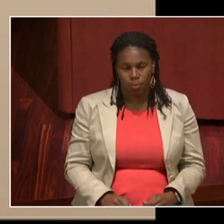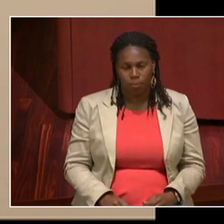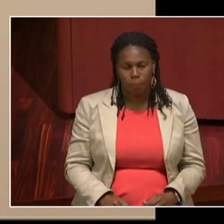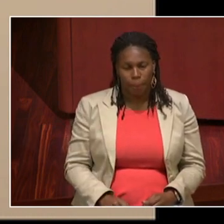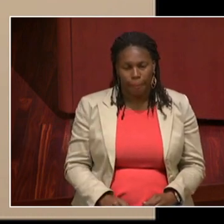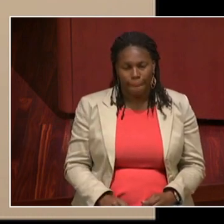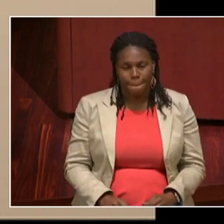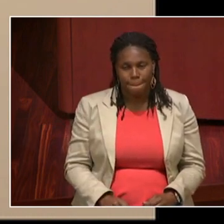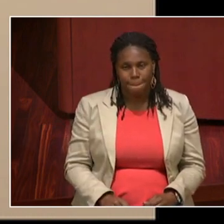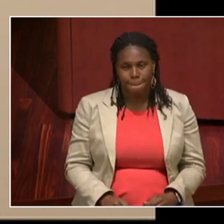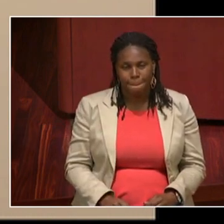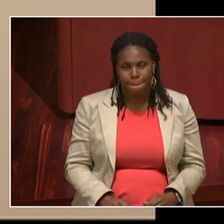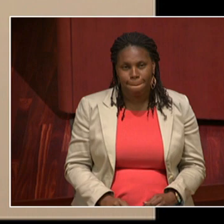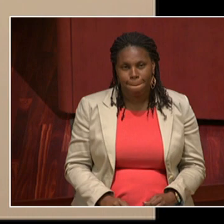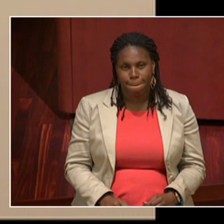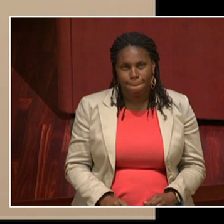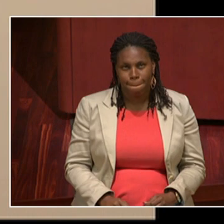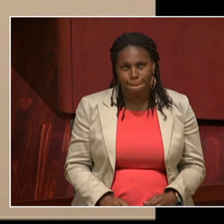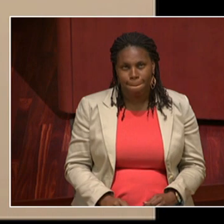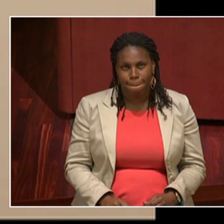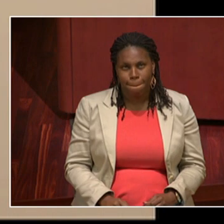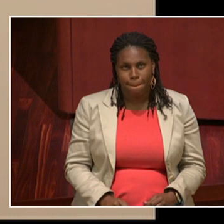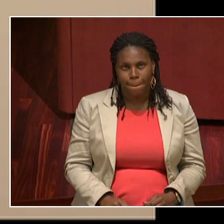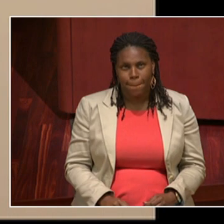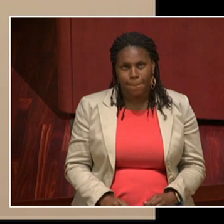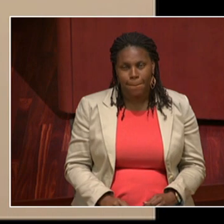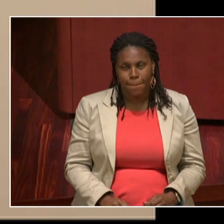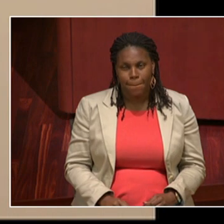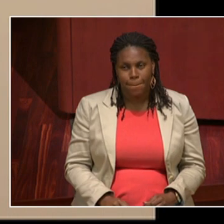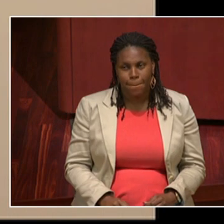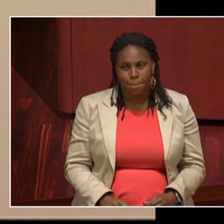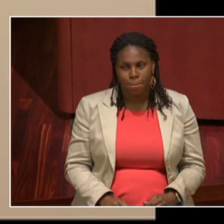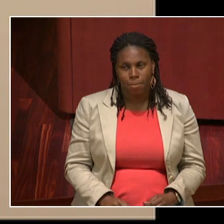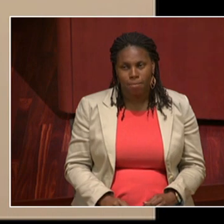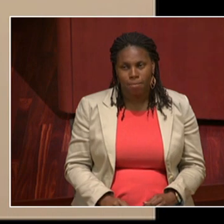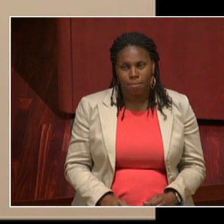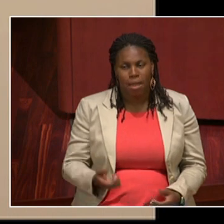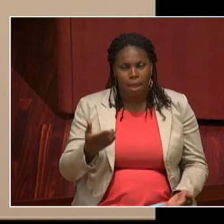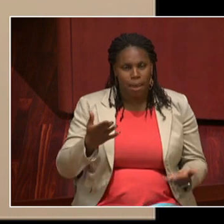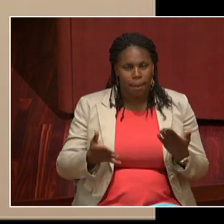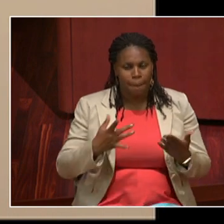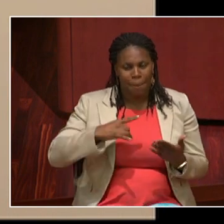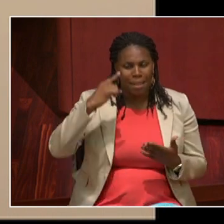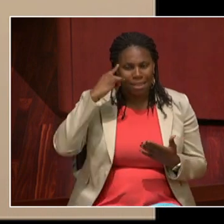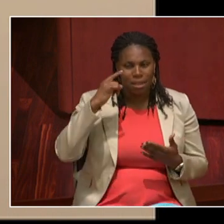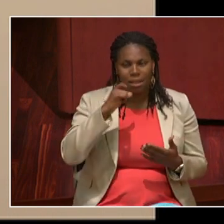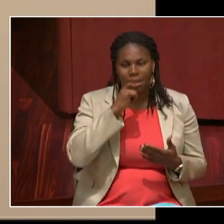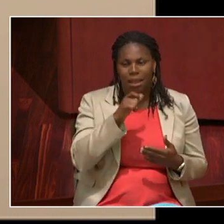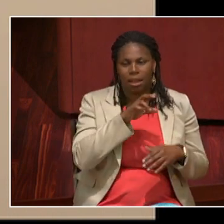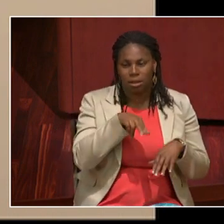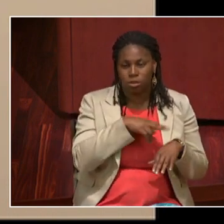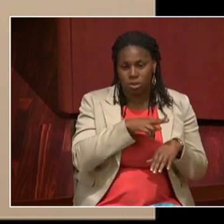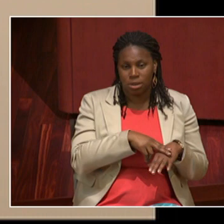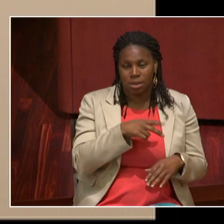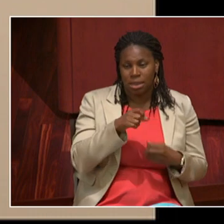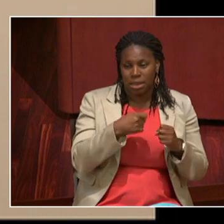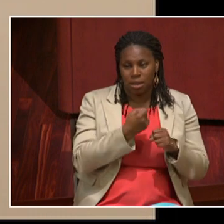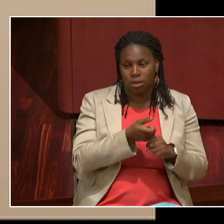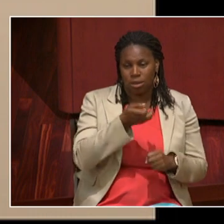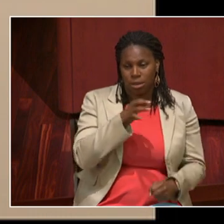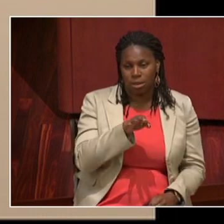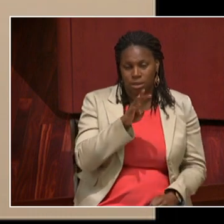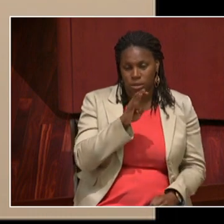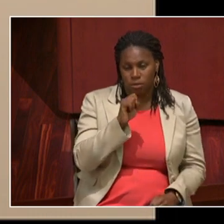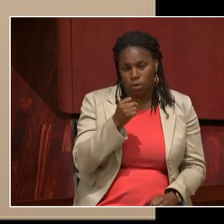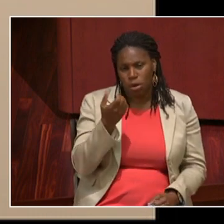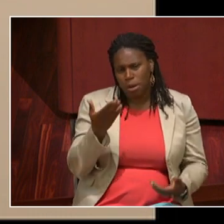When it comes to, let's say that you think that they were not naturalized as of 1940, it may be worth going through the process